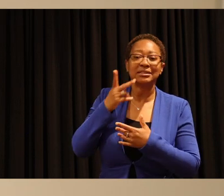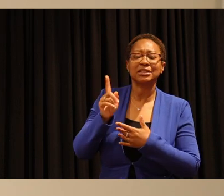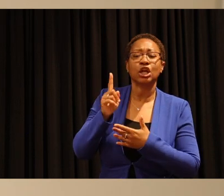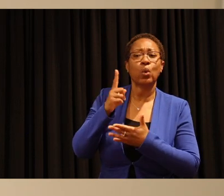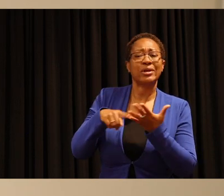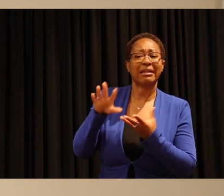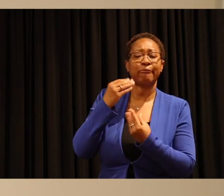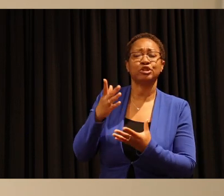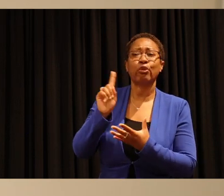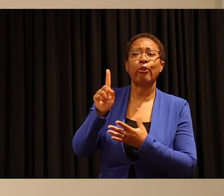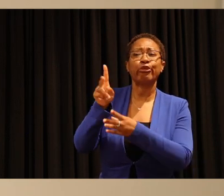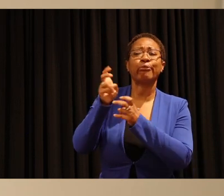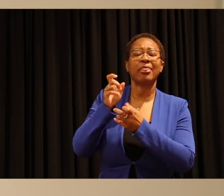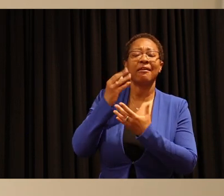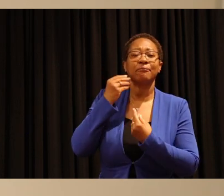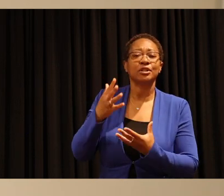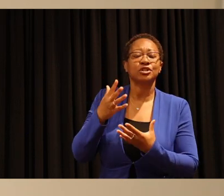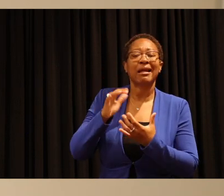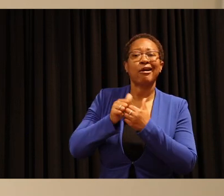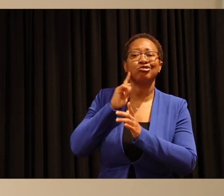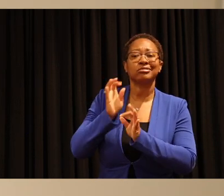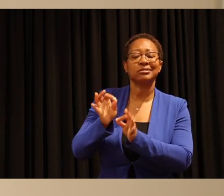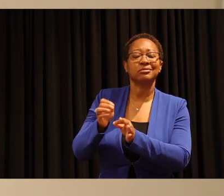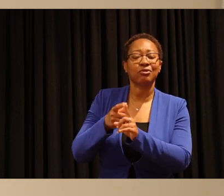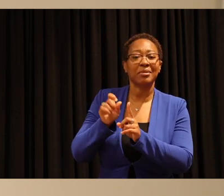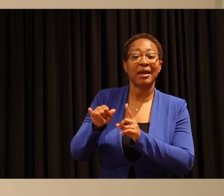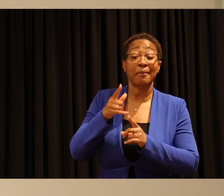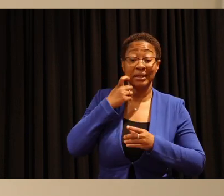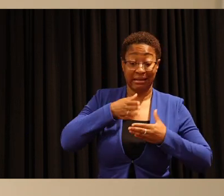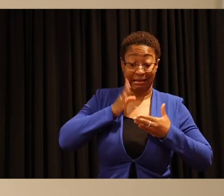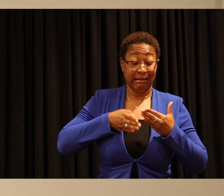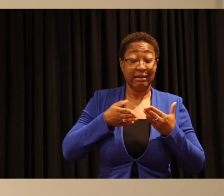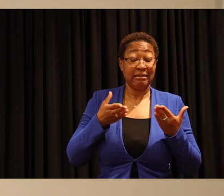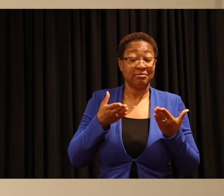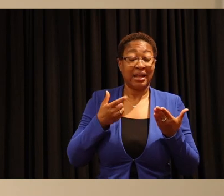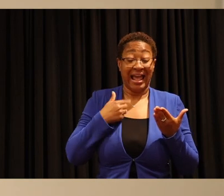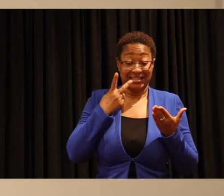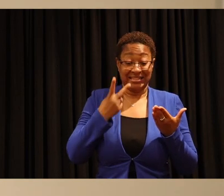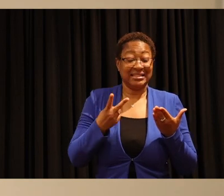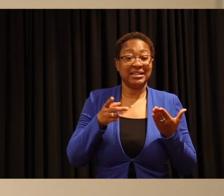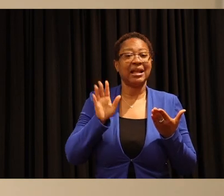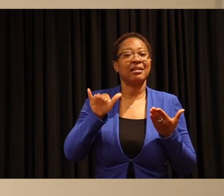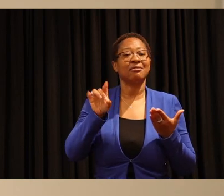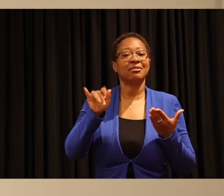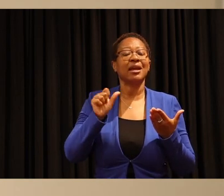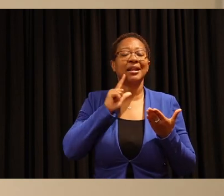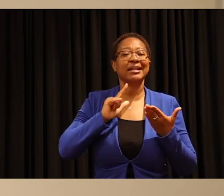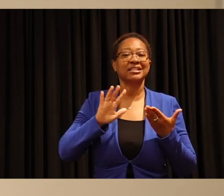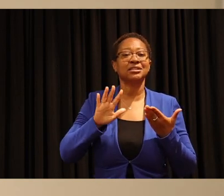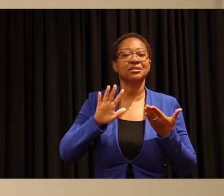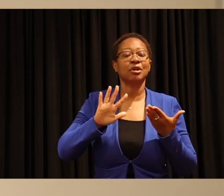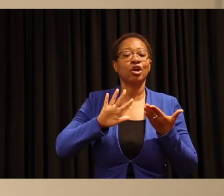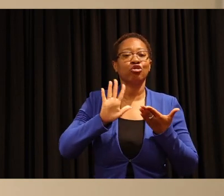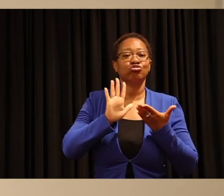from. Because looking at the end results, which I see, I know that some of that data is corrupt or biased